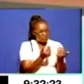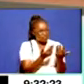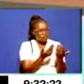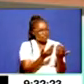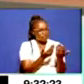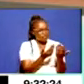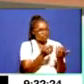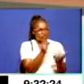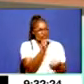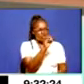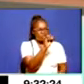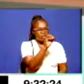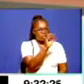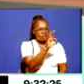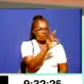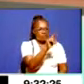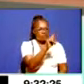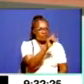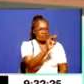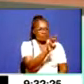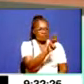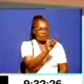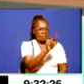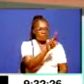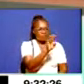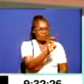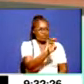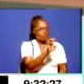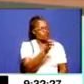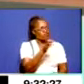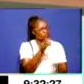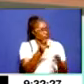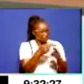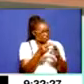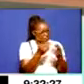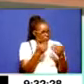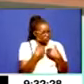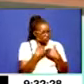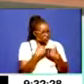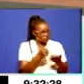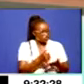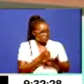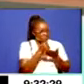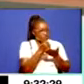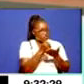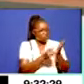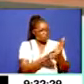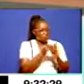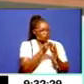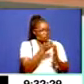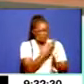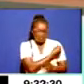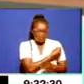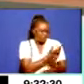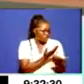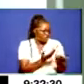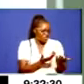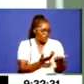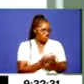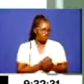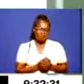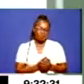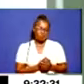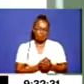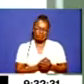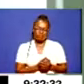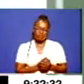our engineers are yet to come up with that would really aid into having or developing a vaccine, you know? Yeah, it